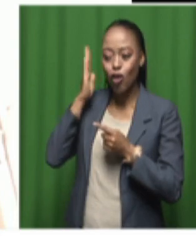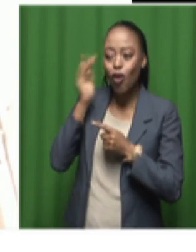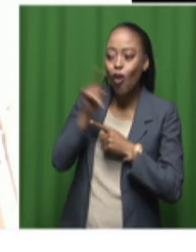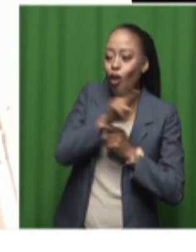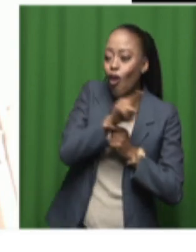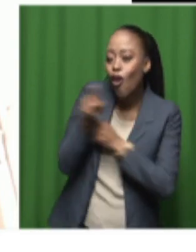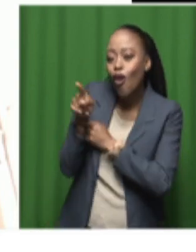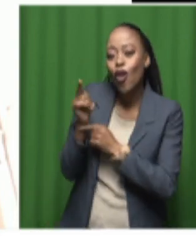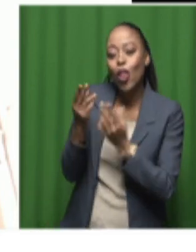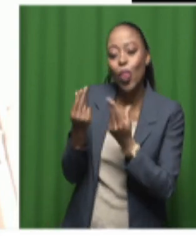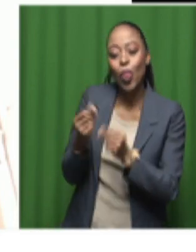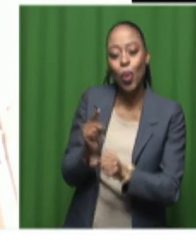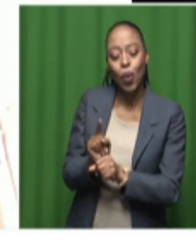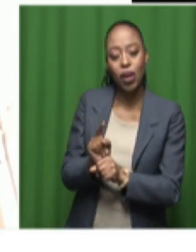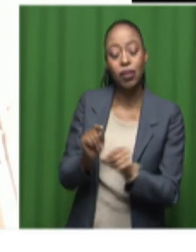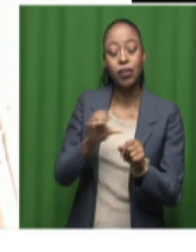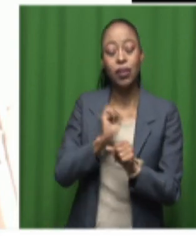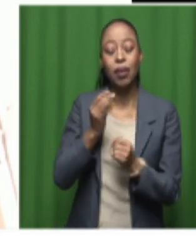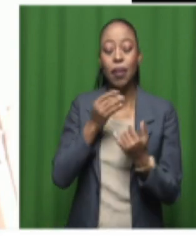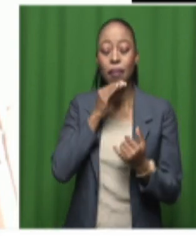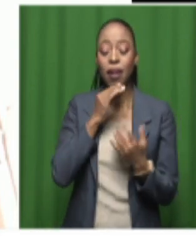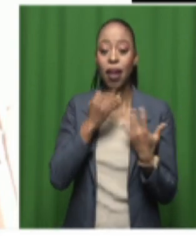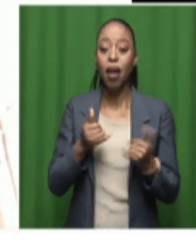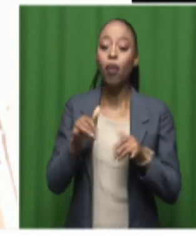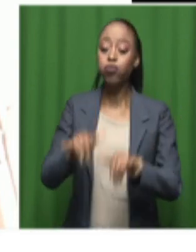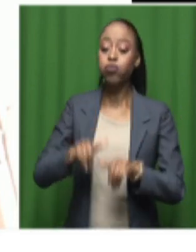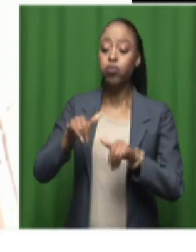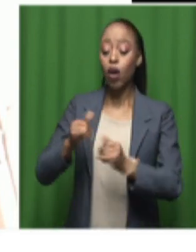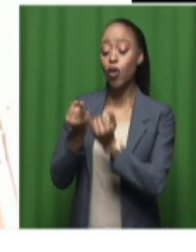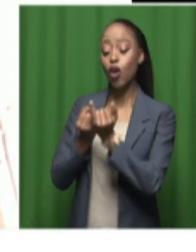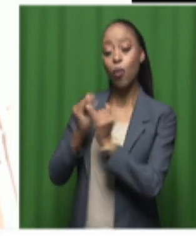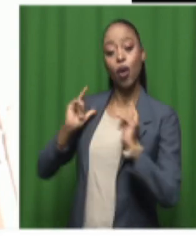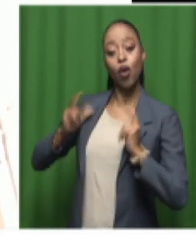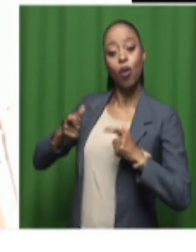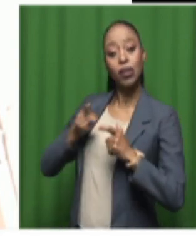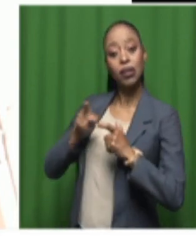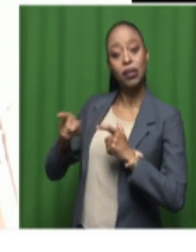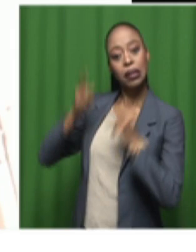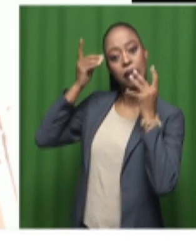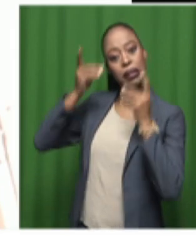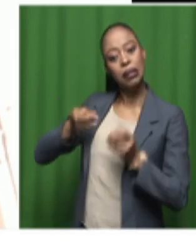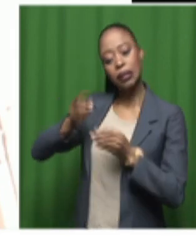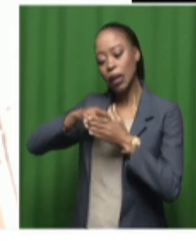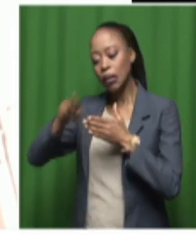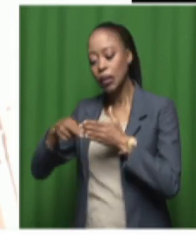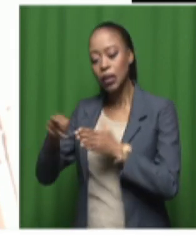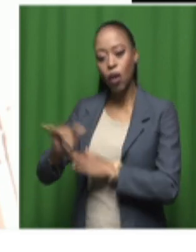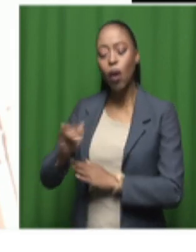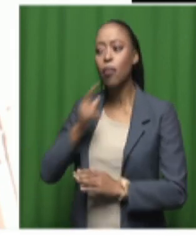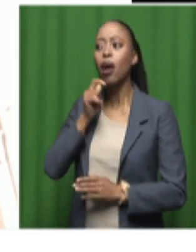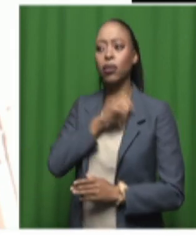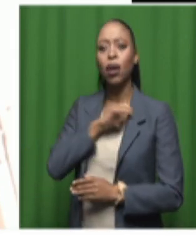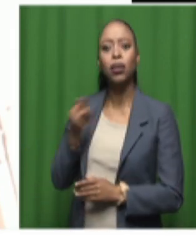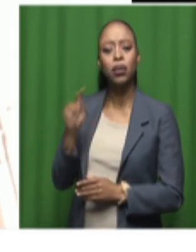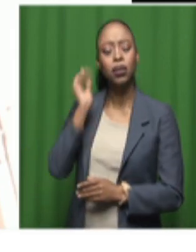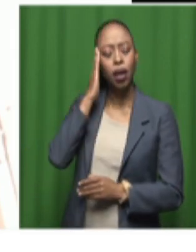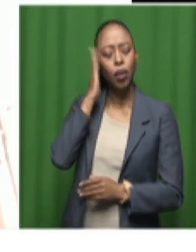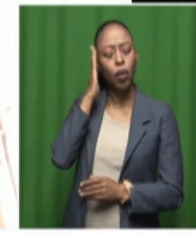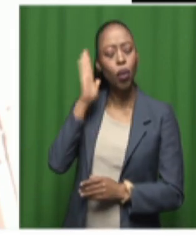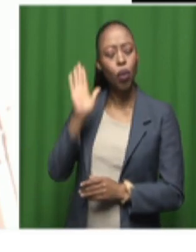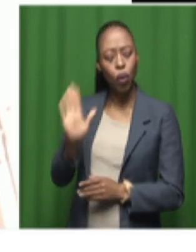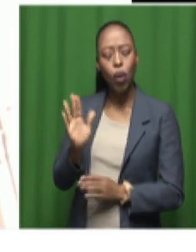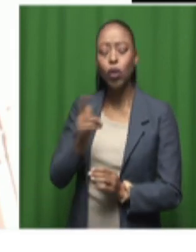doing. So let's wait what the Competition Commission comes out with. I really trust them. I know that they